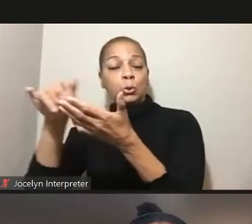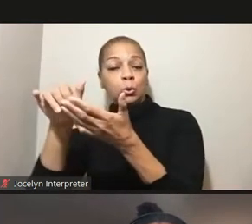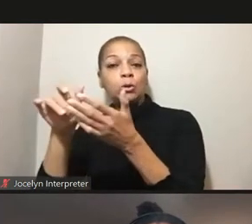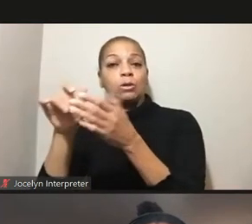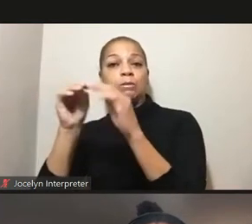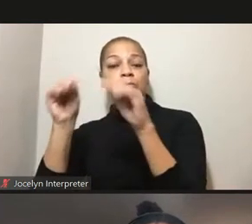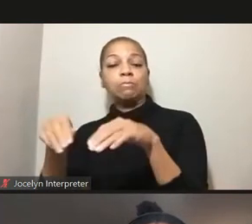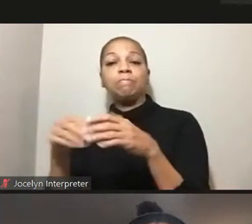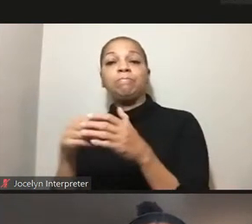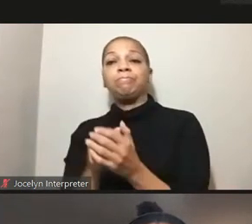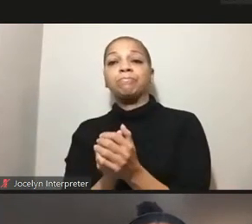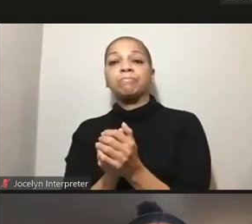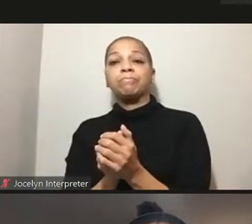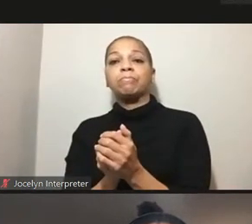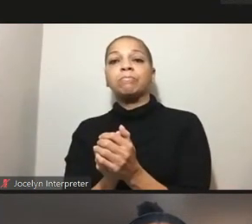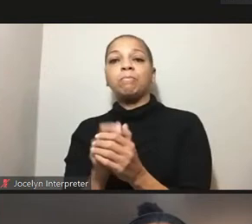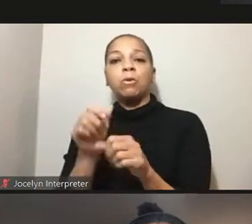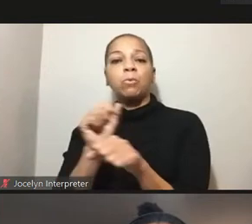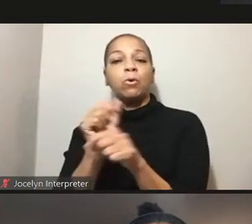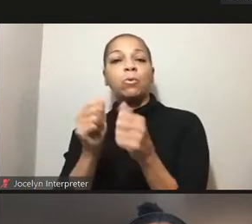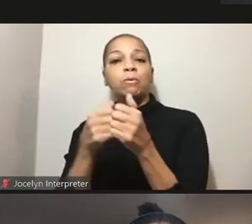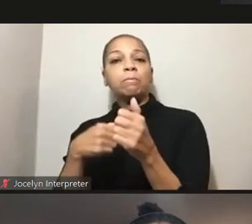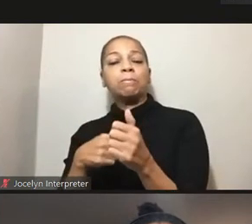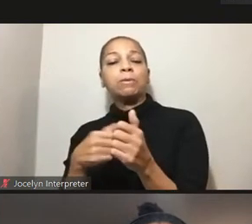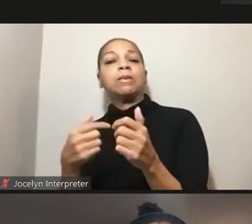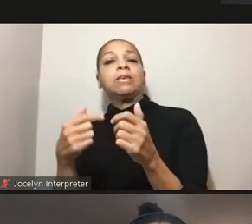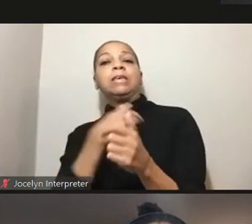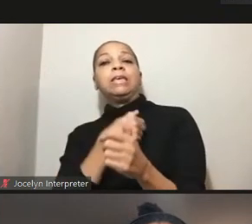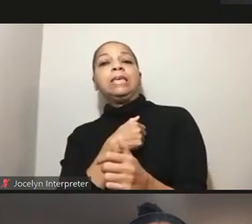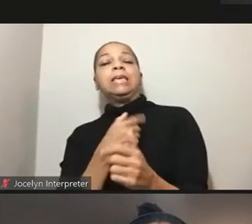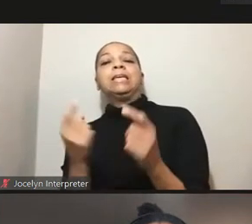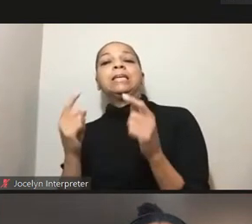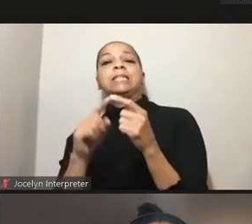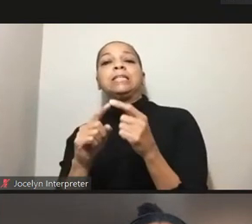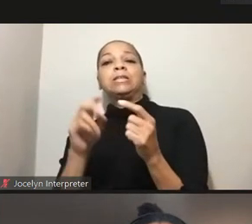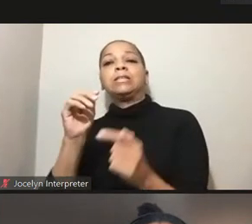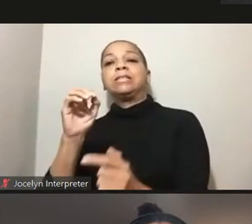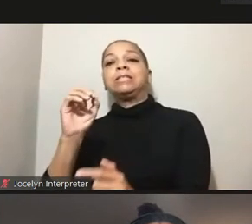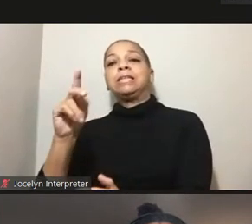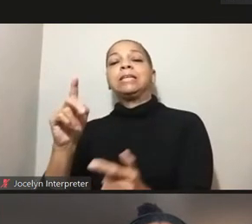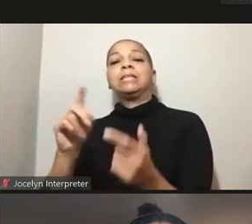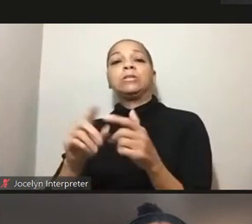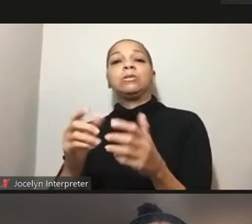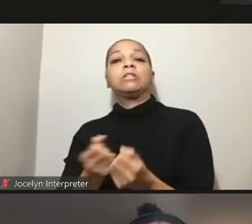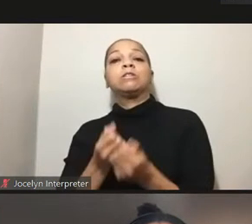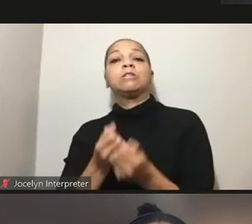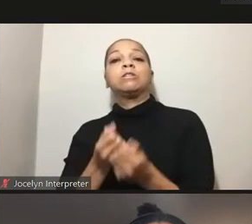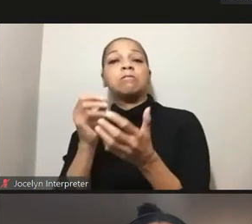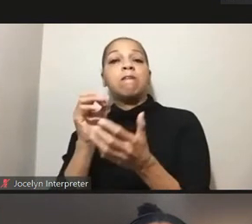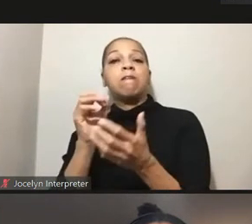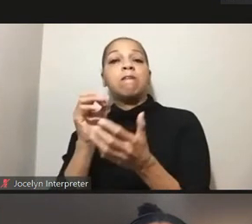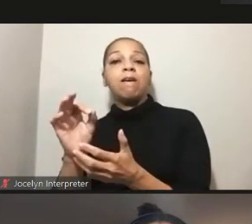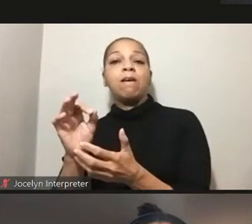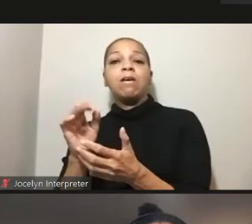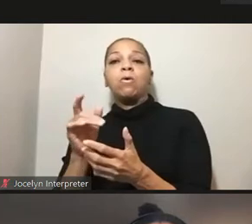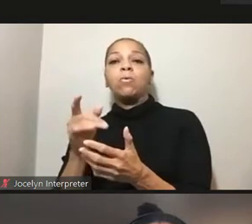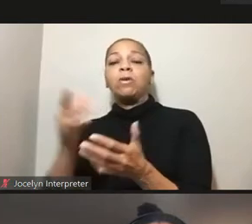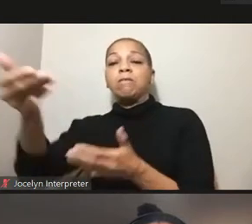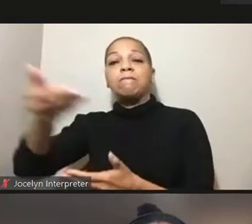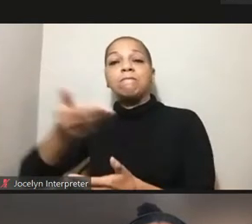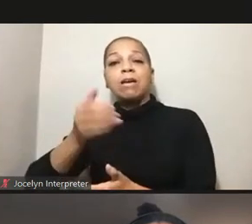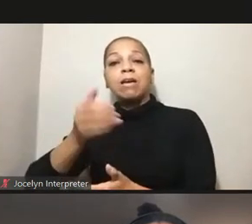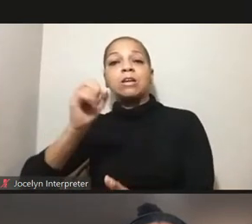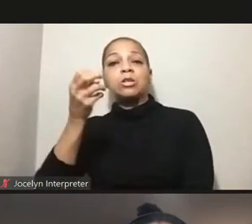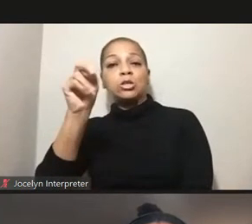when we had Nick Cave's Until exhibition up. And we invited Shaun to do his I Can't Breathe workshop for local